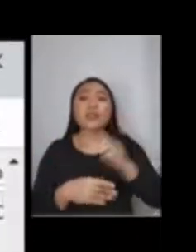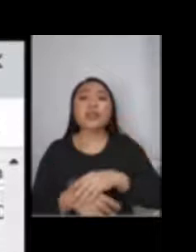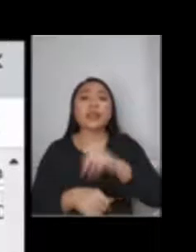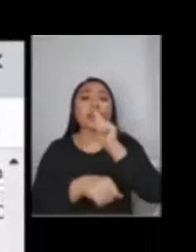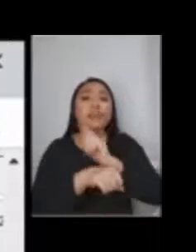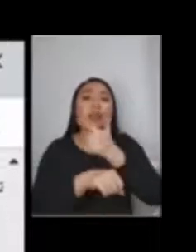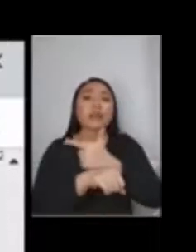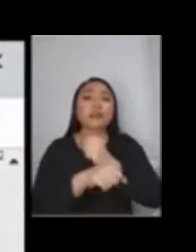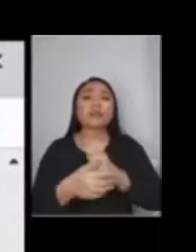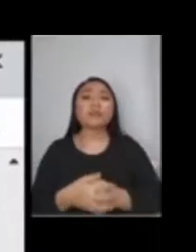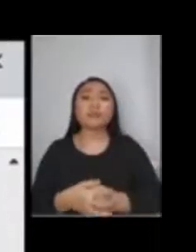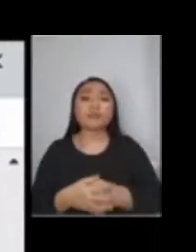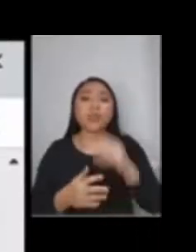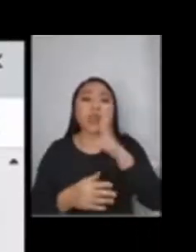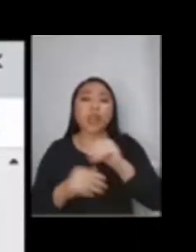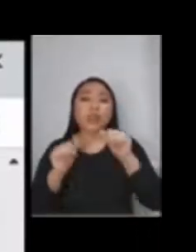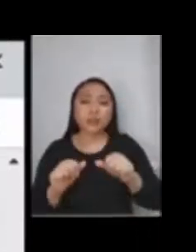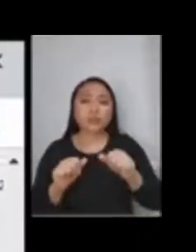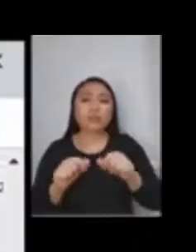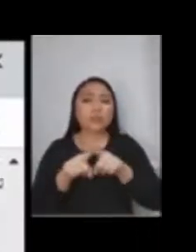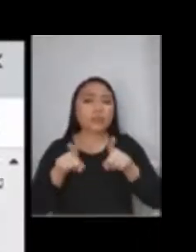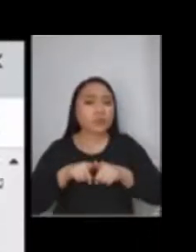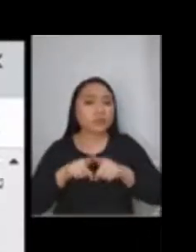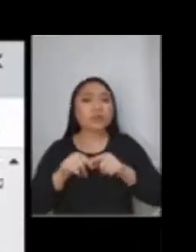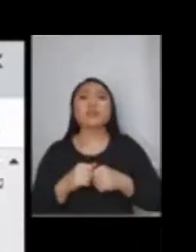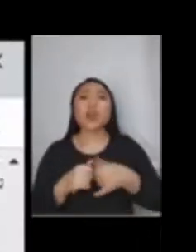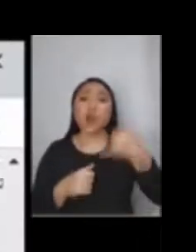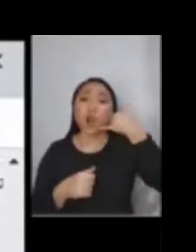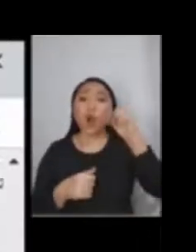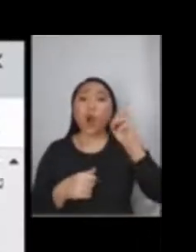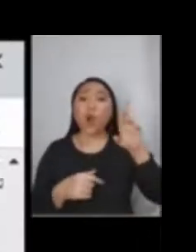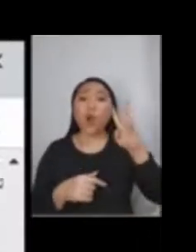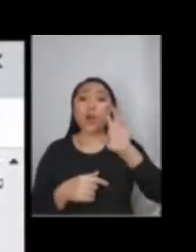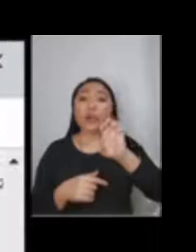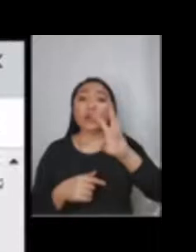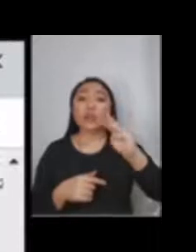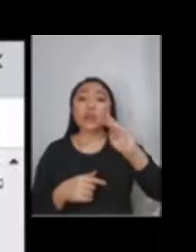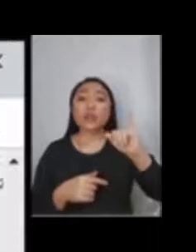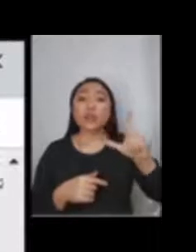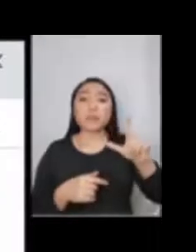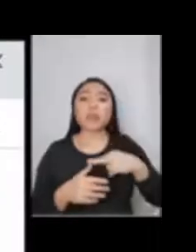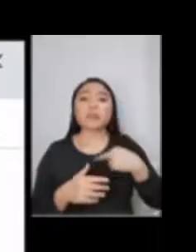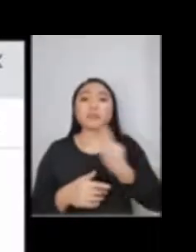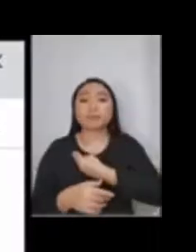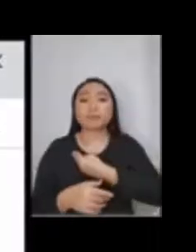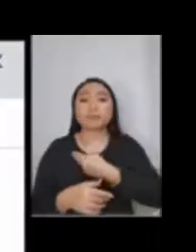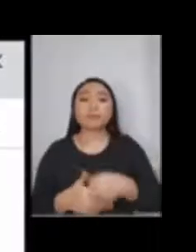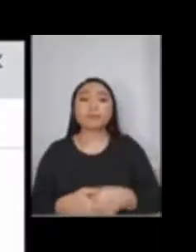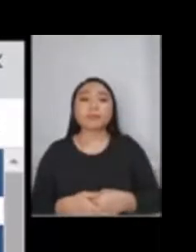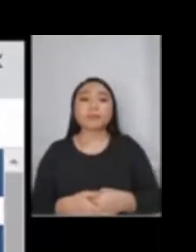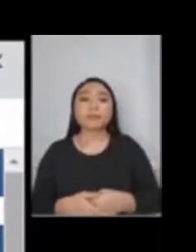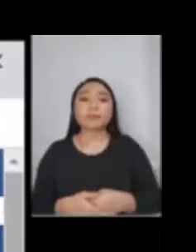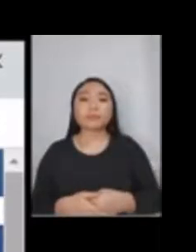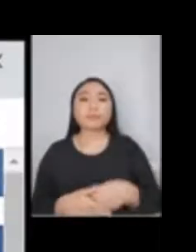addresses. Pero may mas mabilis pa sa email na ang karamihan ay meron na ang ating